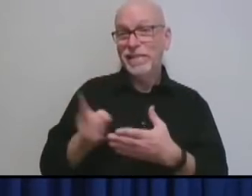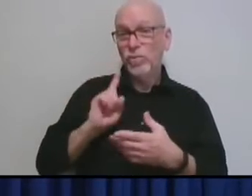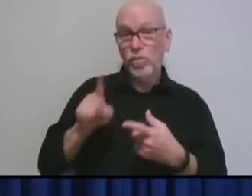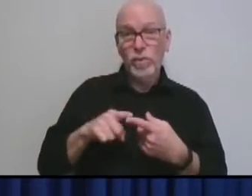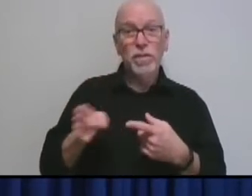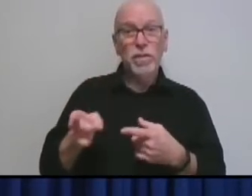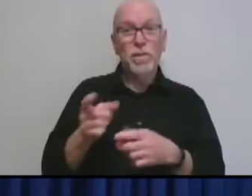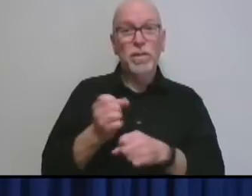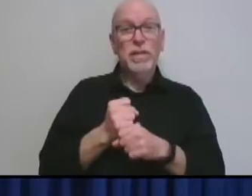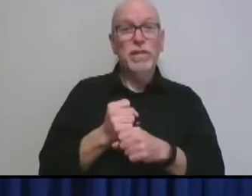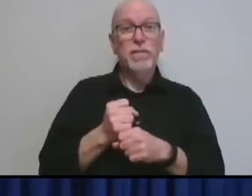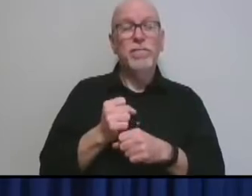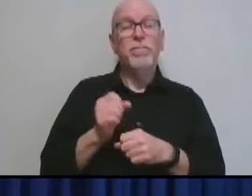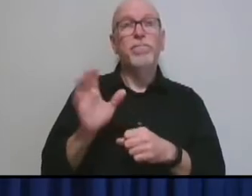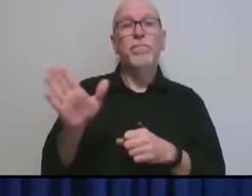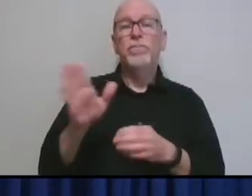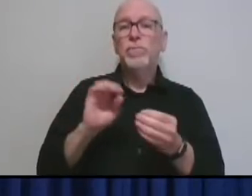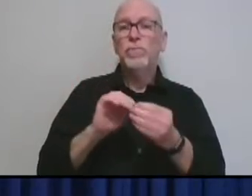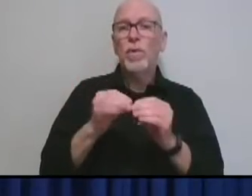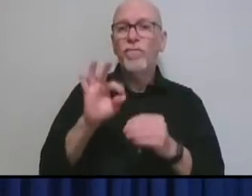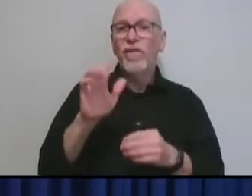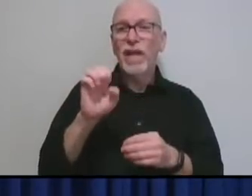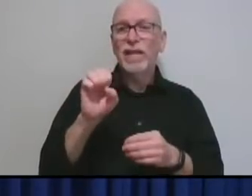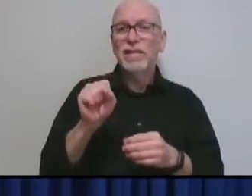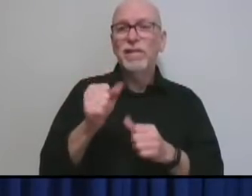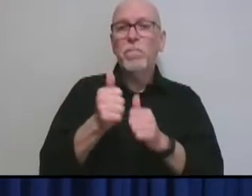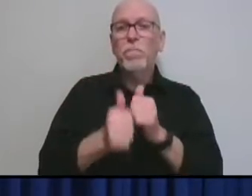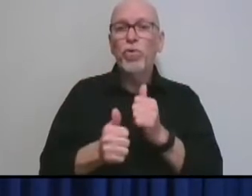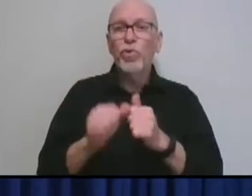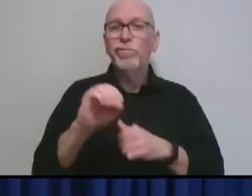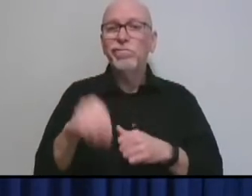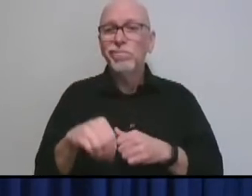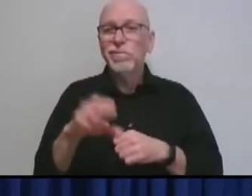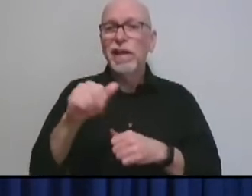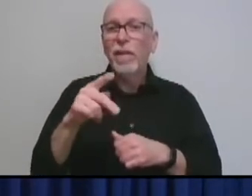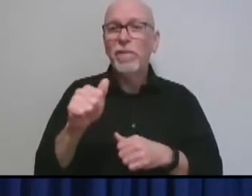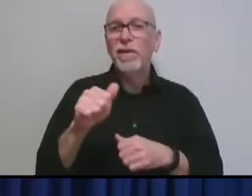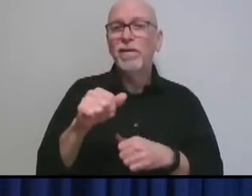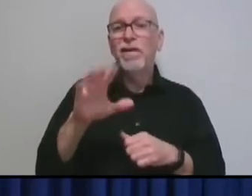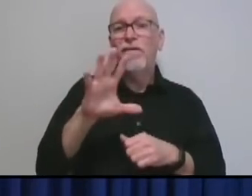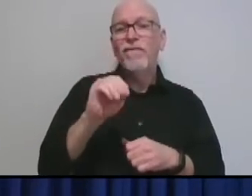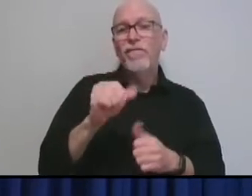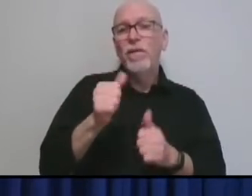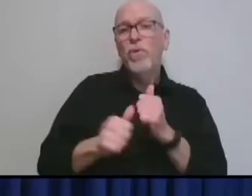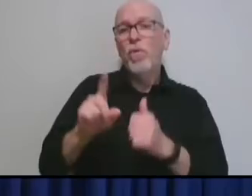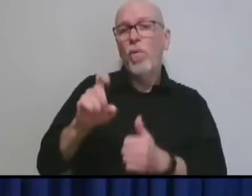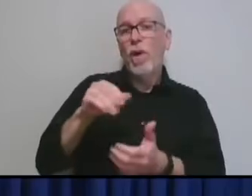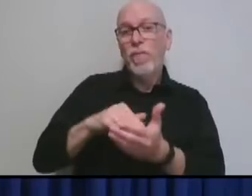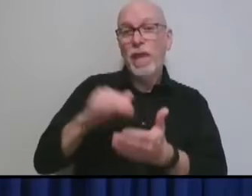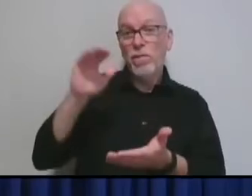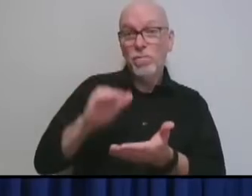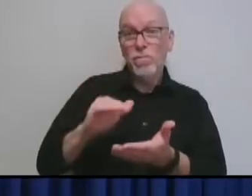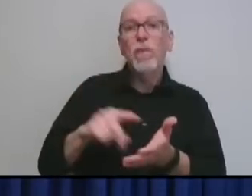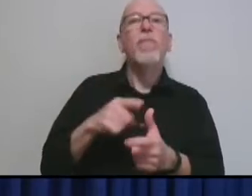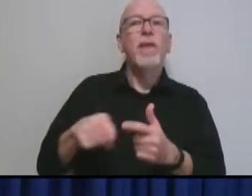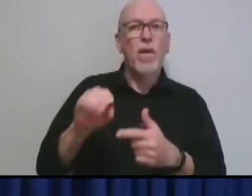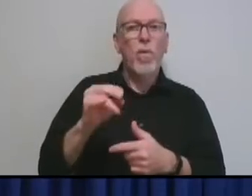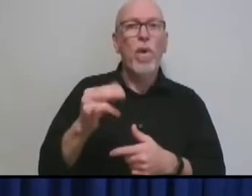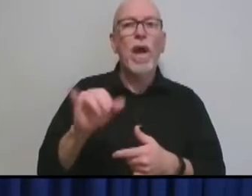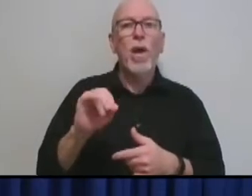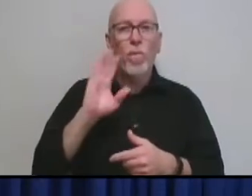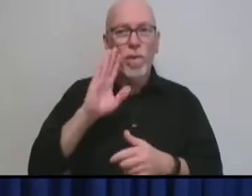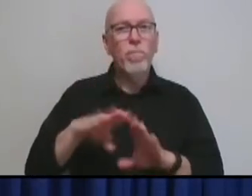the number of cases per capita down to 50 per 100,000, that's when Ohio will reopen. Am